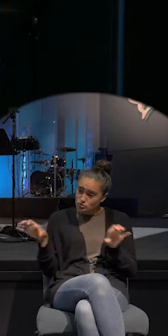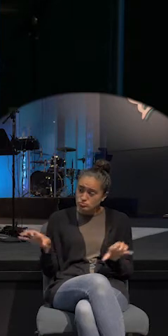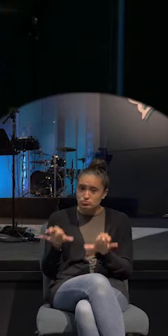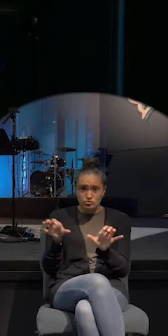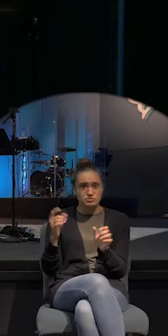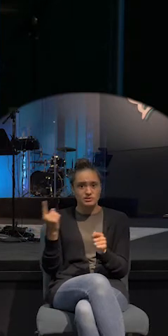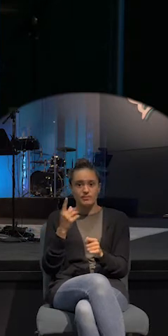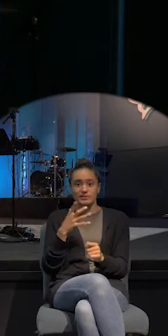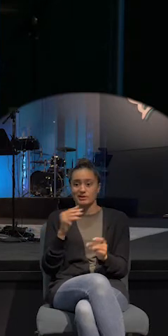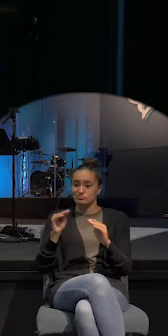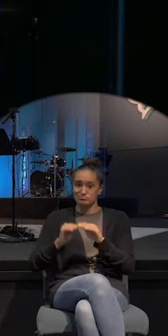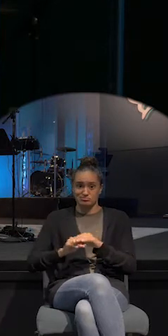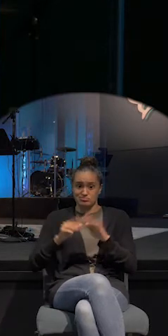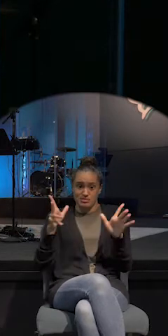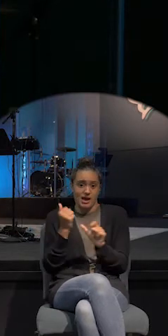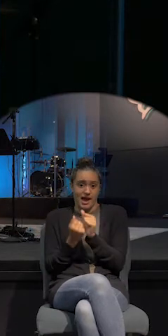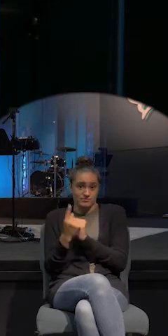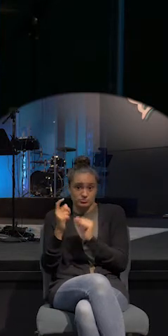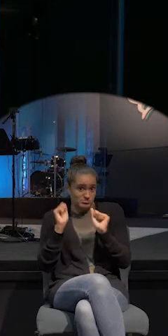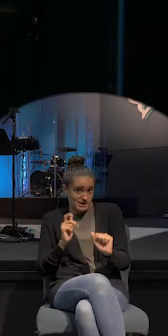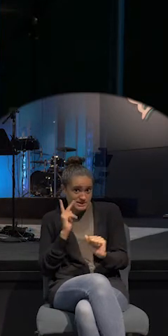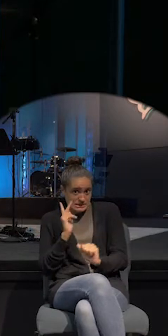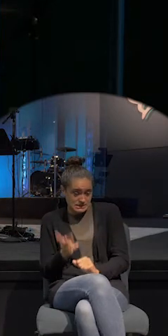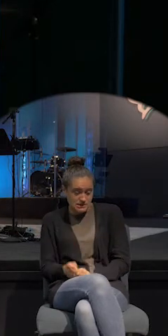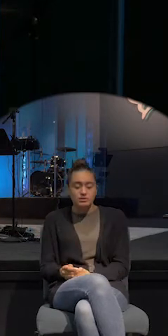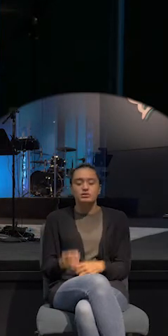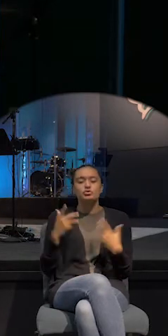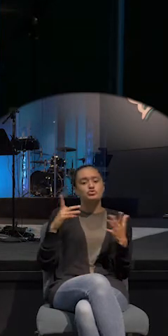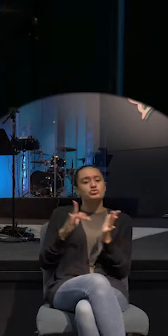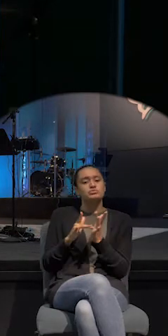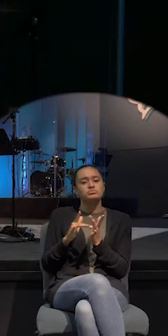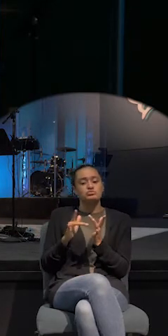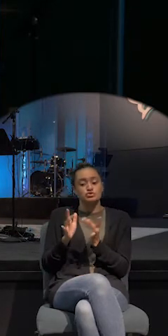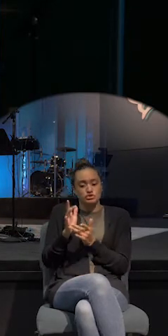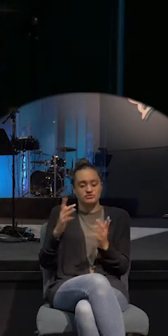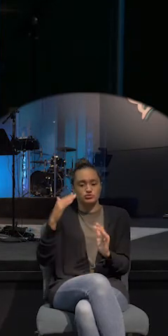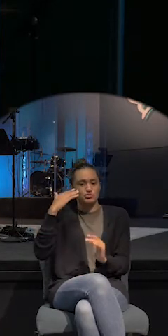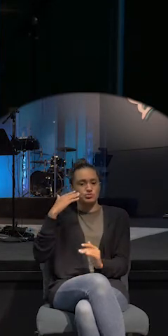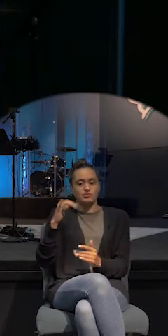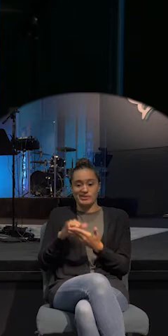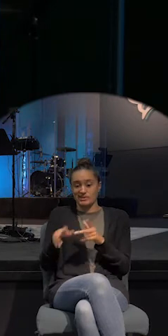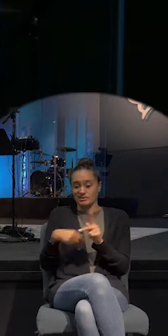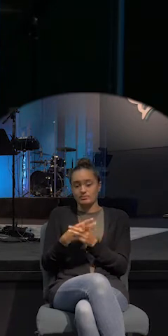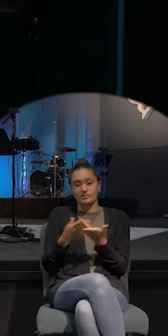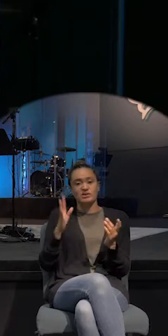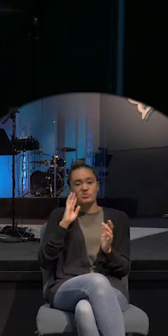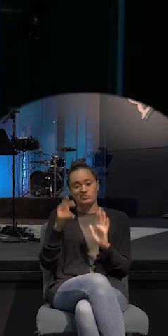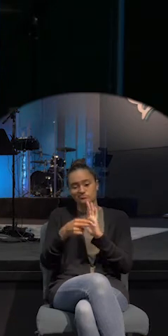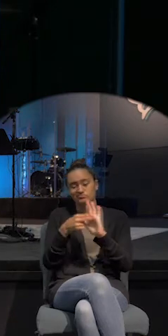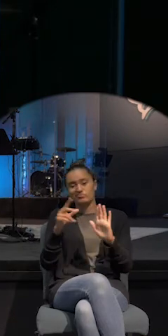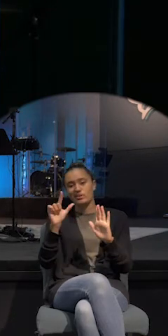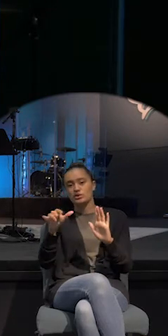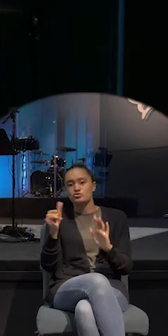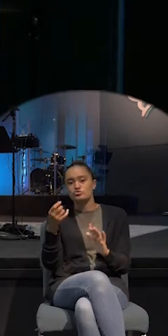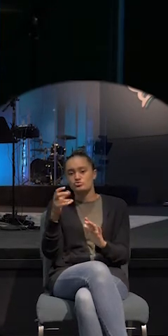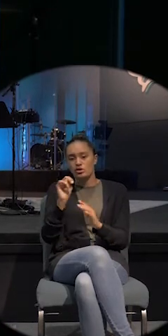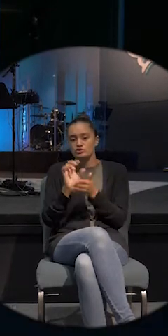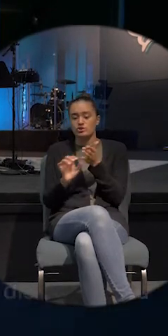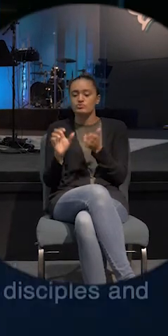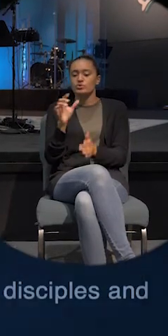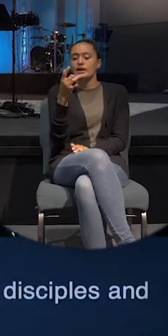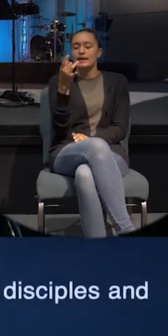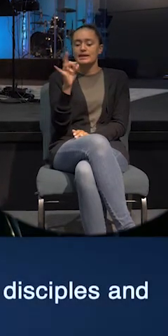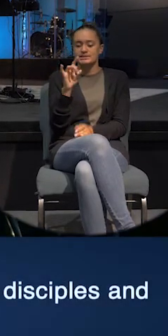do it in plain view. He knew that this kind of thing would eventually be used against him. In John, in chapter 18,